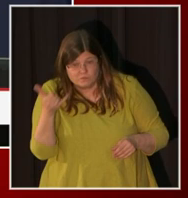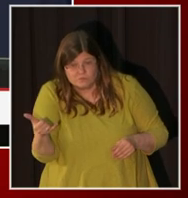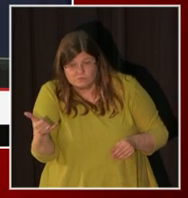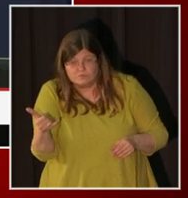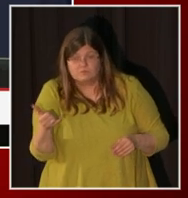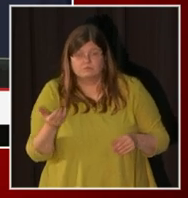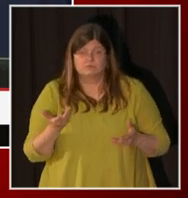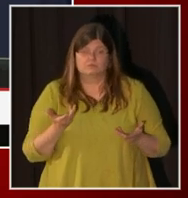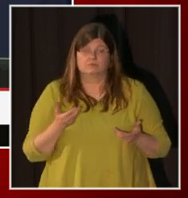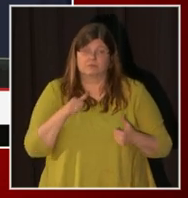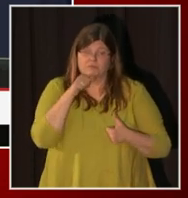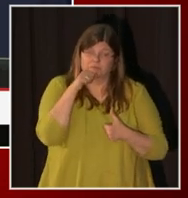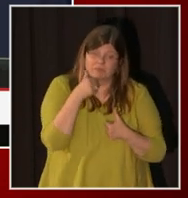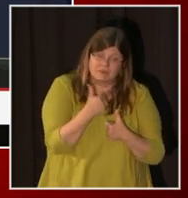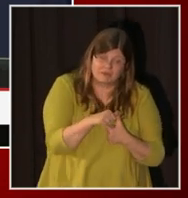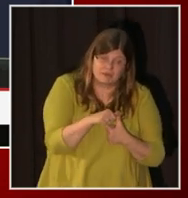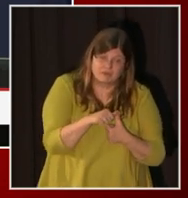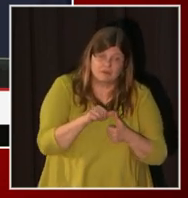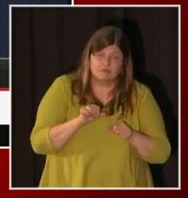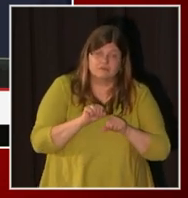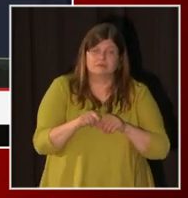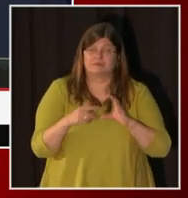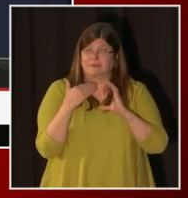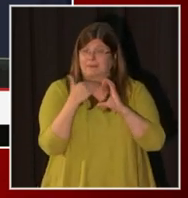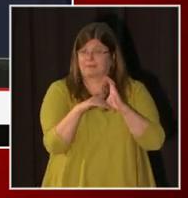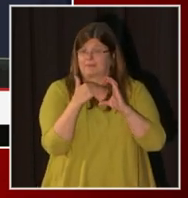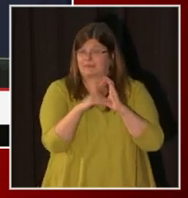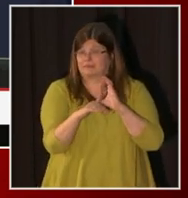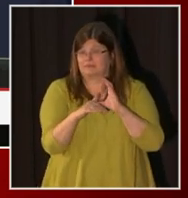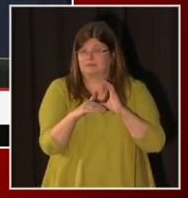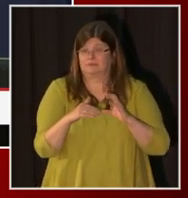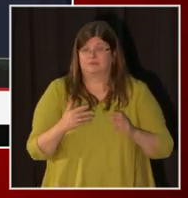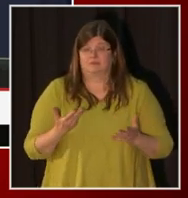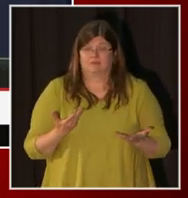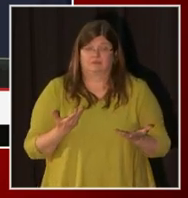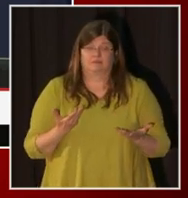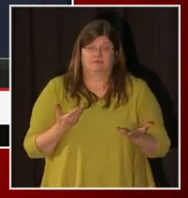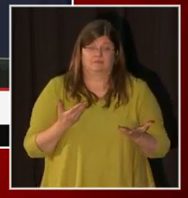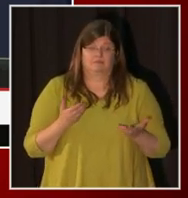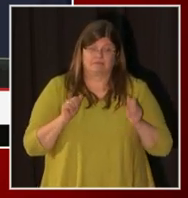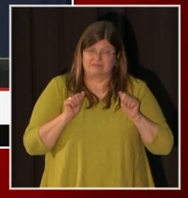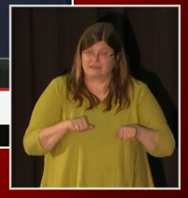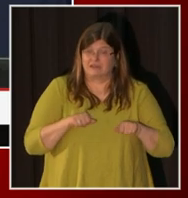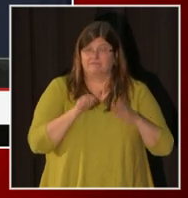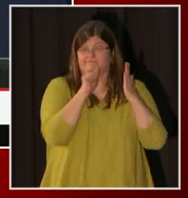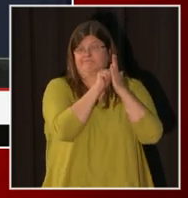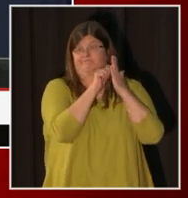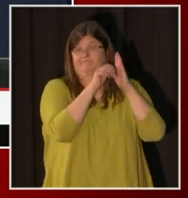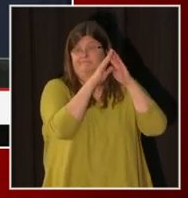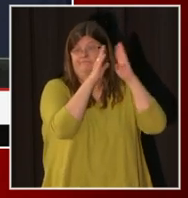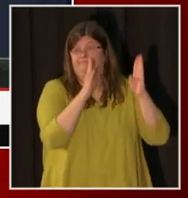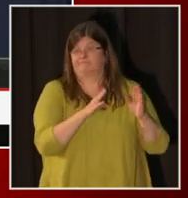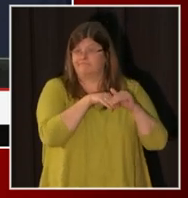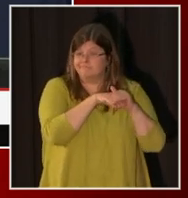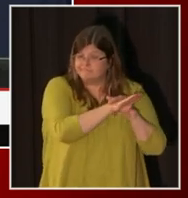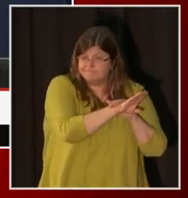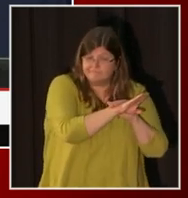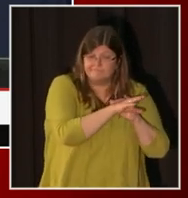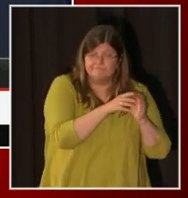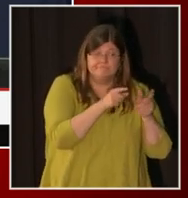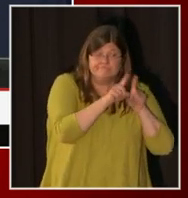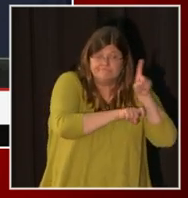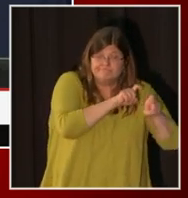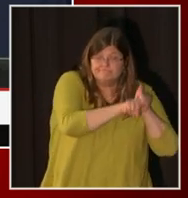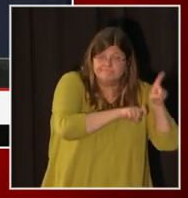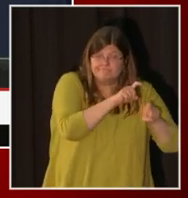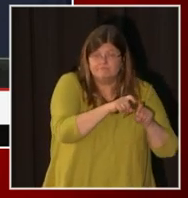mails, emails. We may have to actually do some home visits, and we're definitely going to have an overlay of technology with some